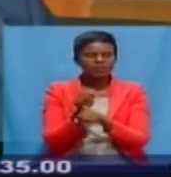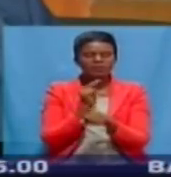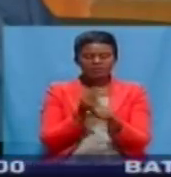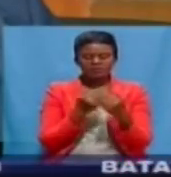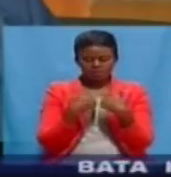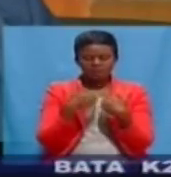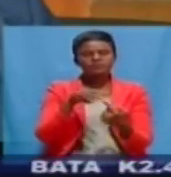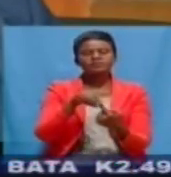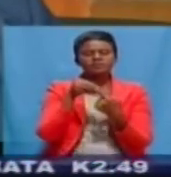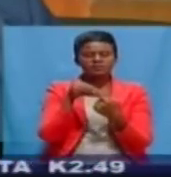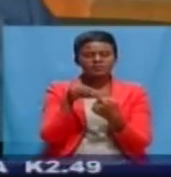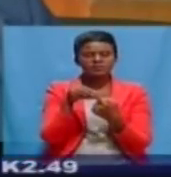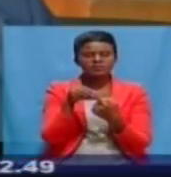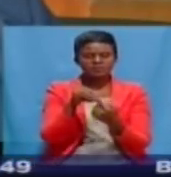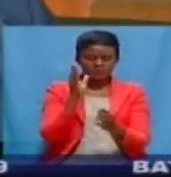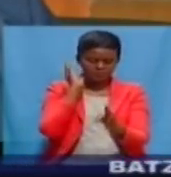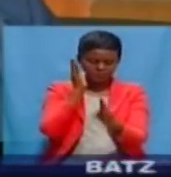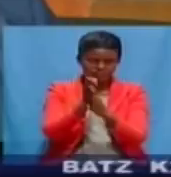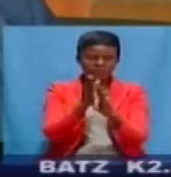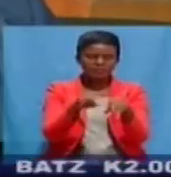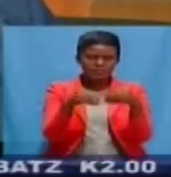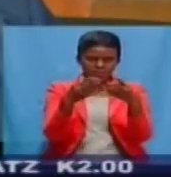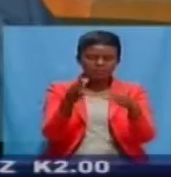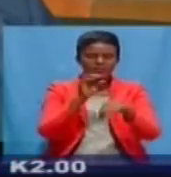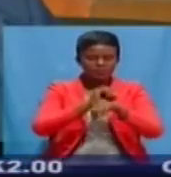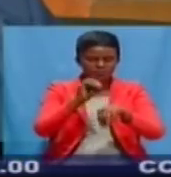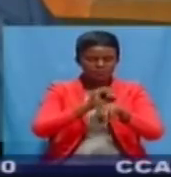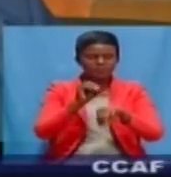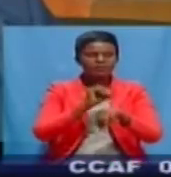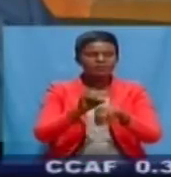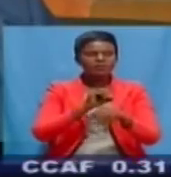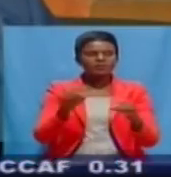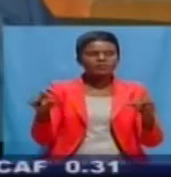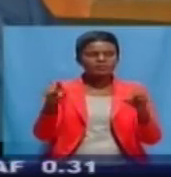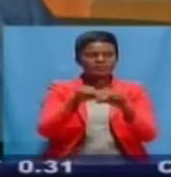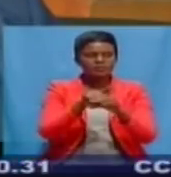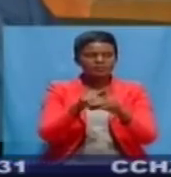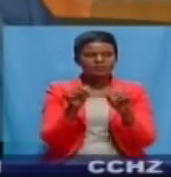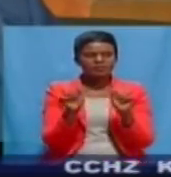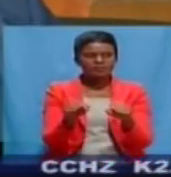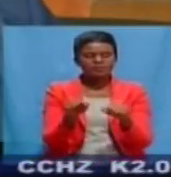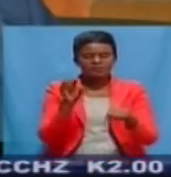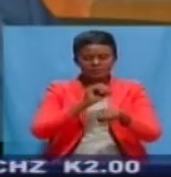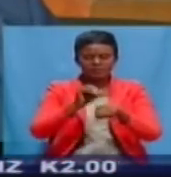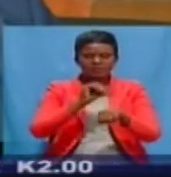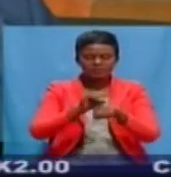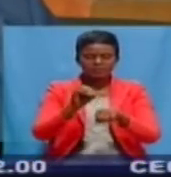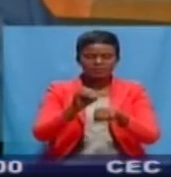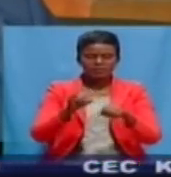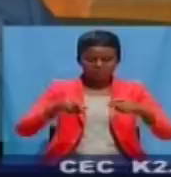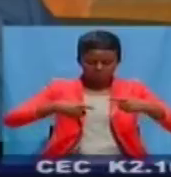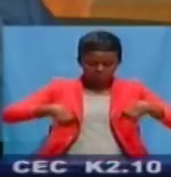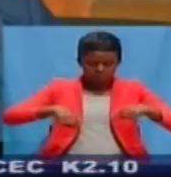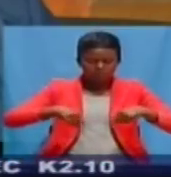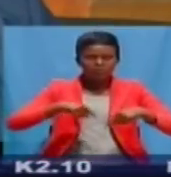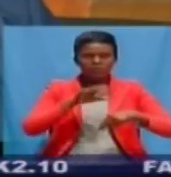category where you specifically provide an opportunity where they can participate, and an opportunity for the local